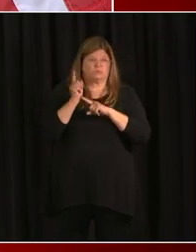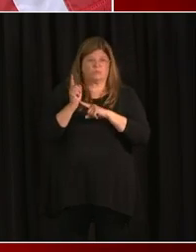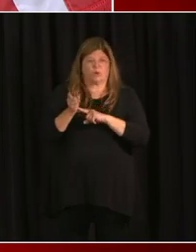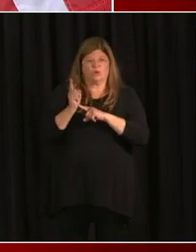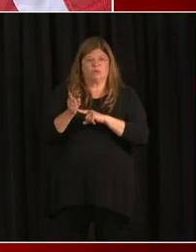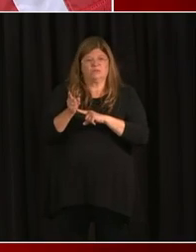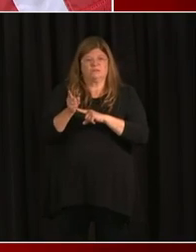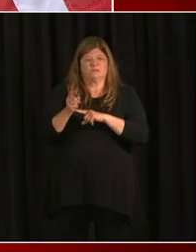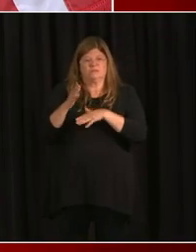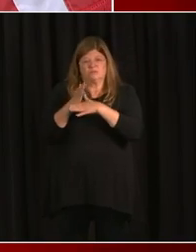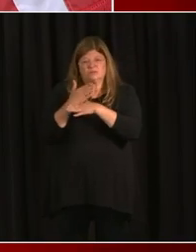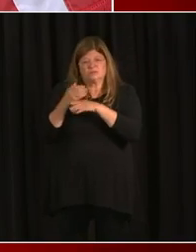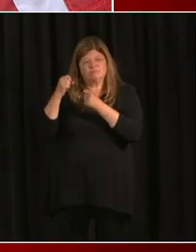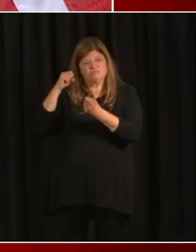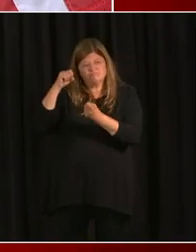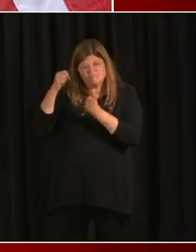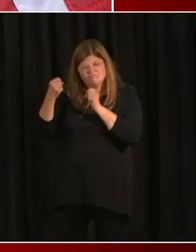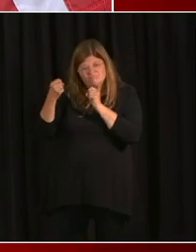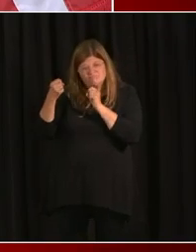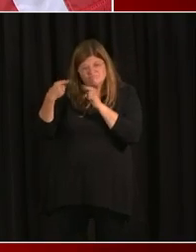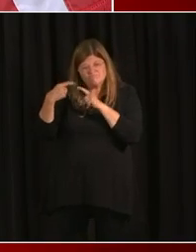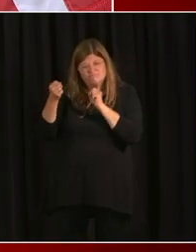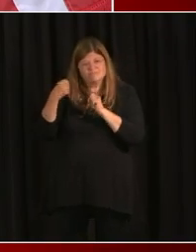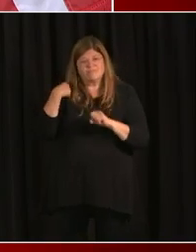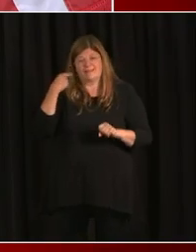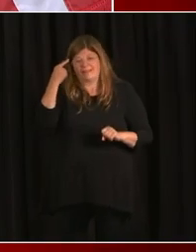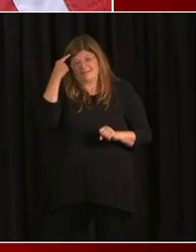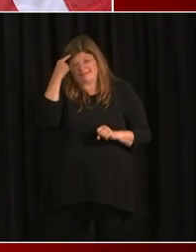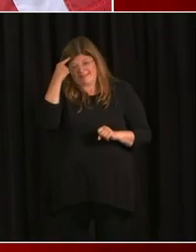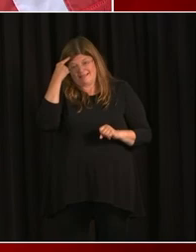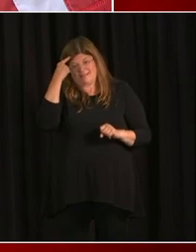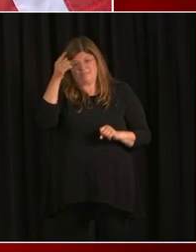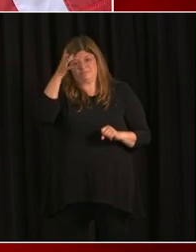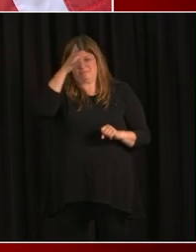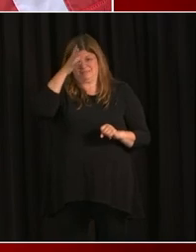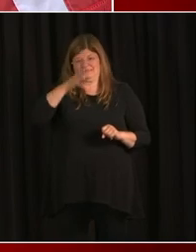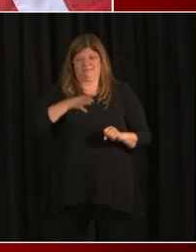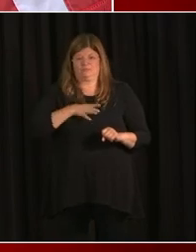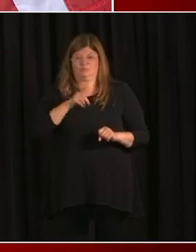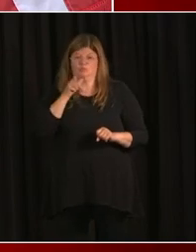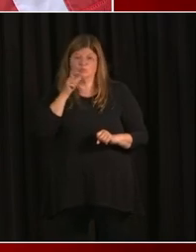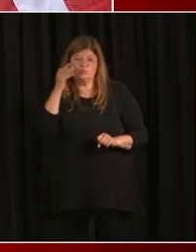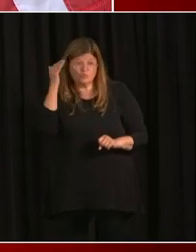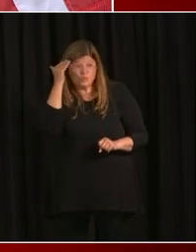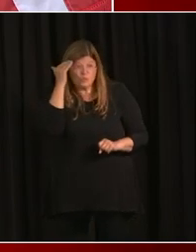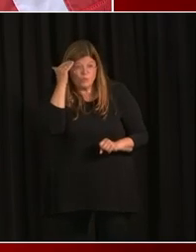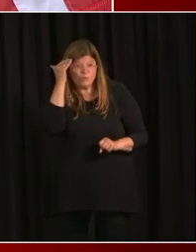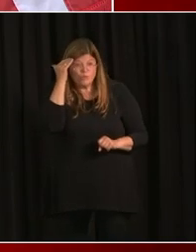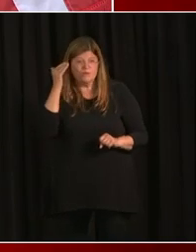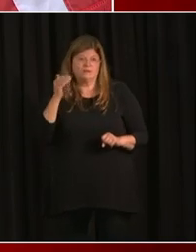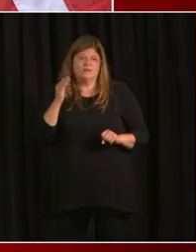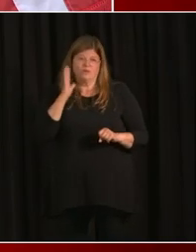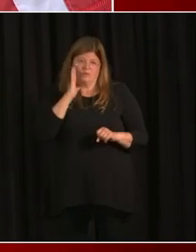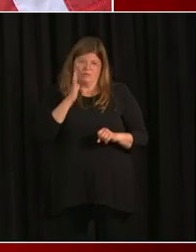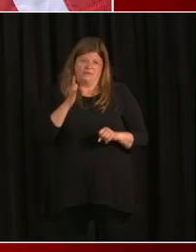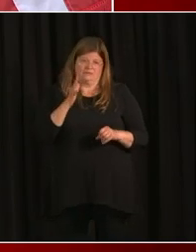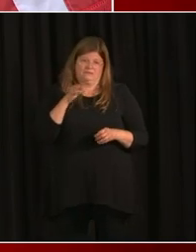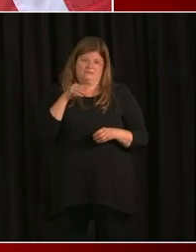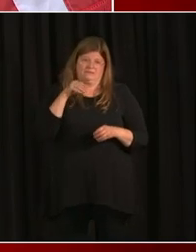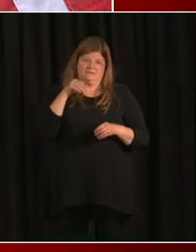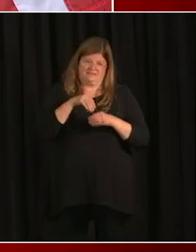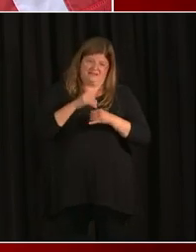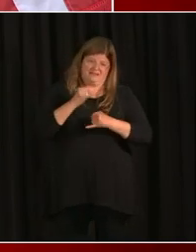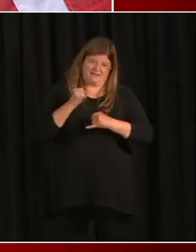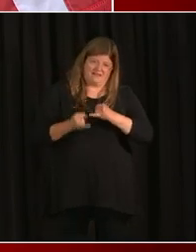share in. And I think that he was a man who knew that he was in the sunset of his